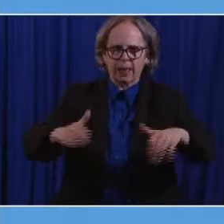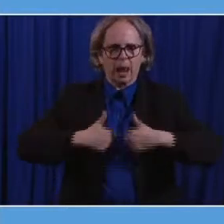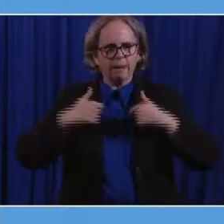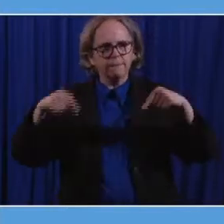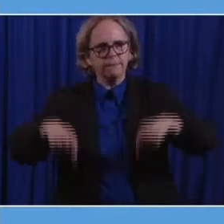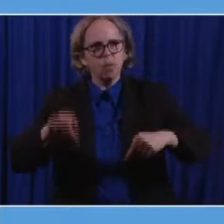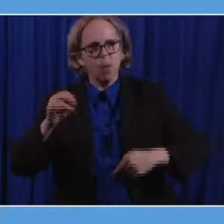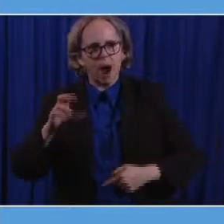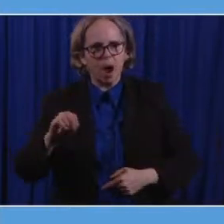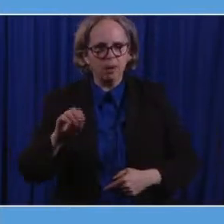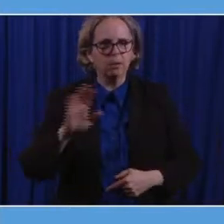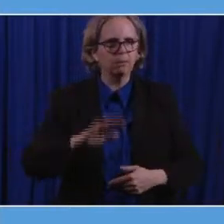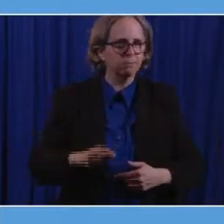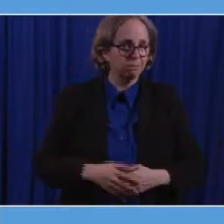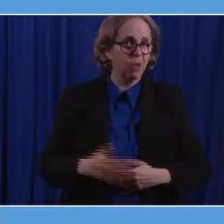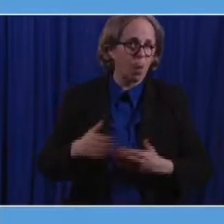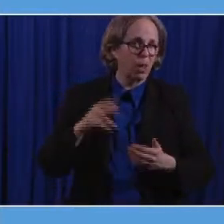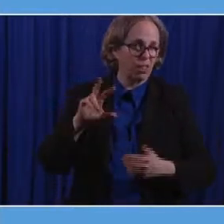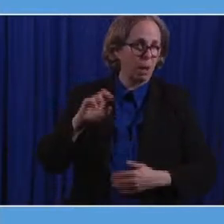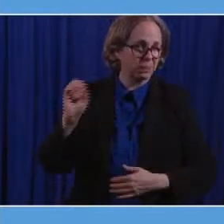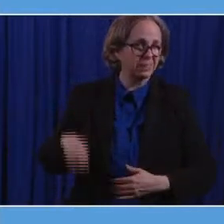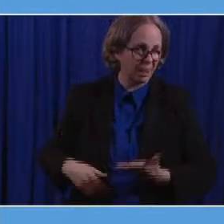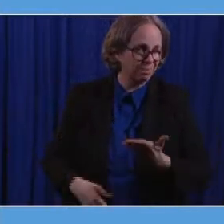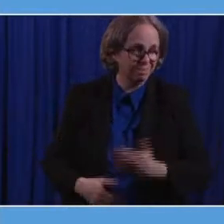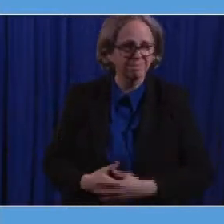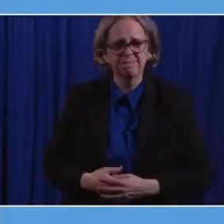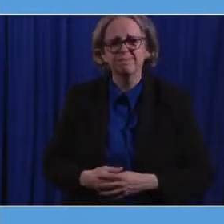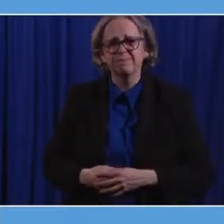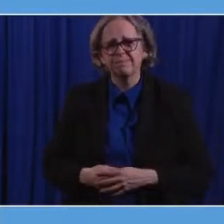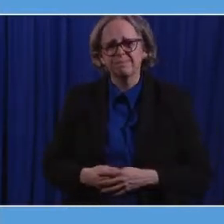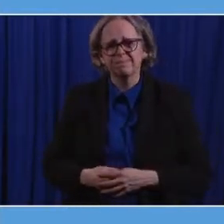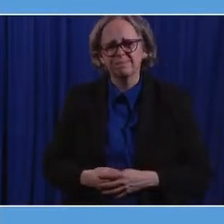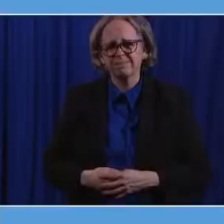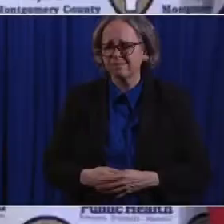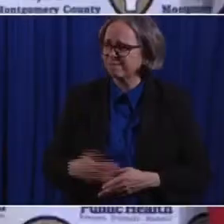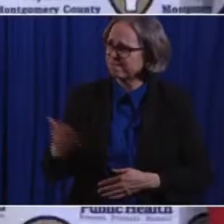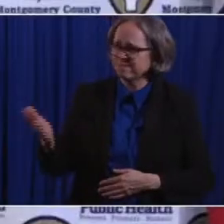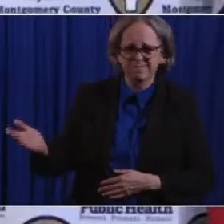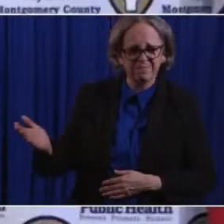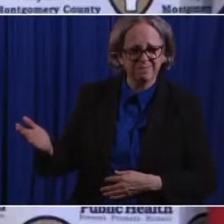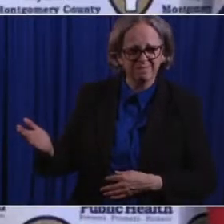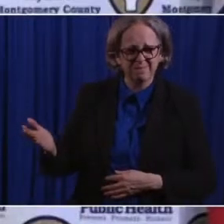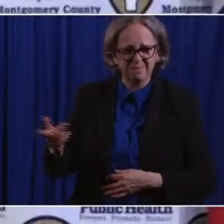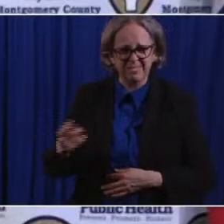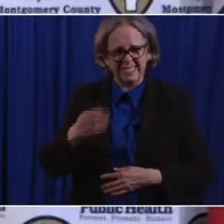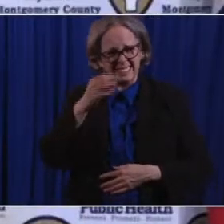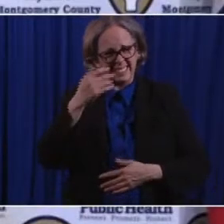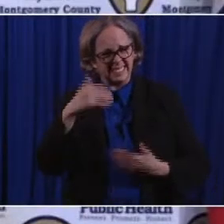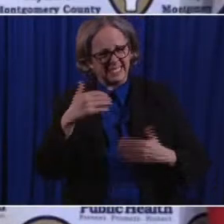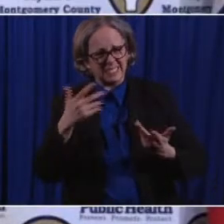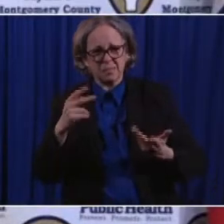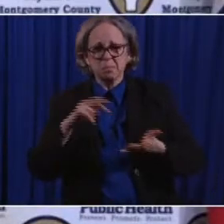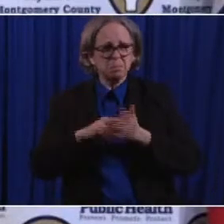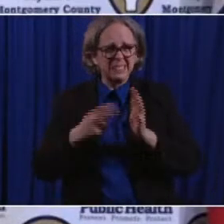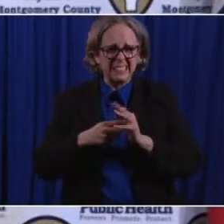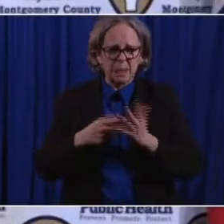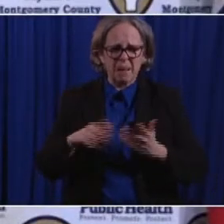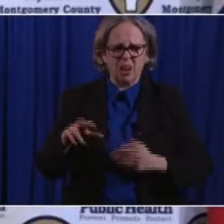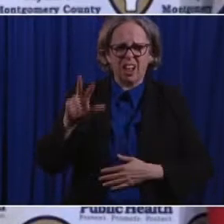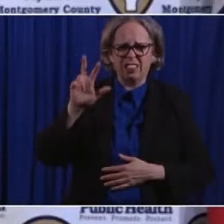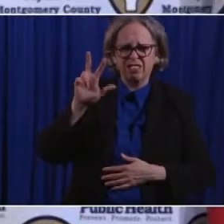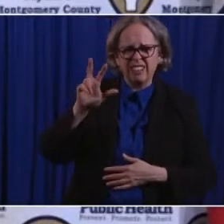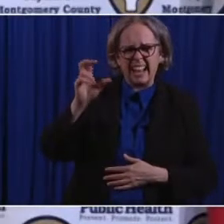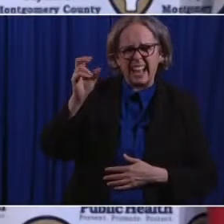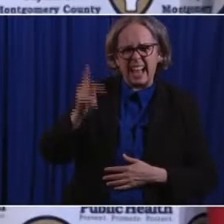And you'll see this number now almost approaching 3.5 million people with the first